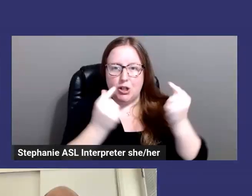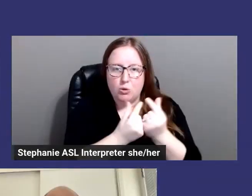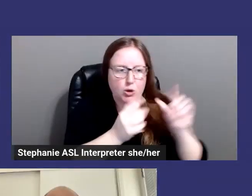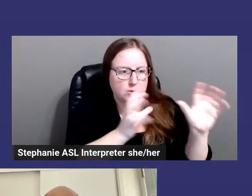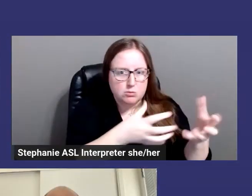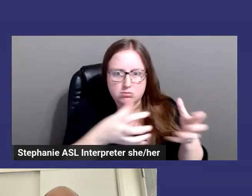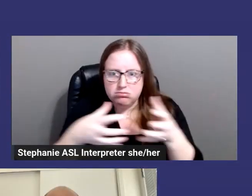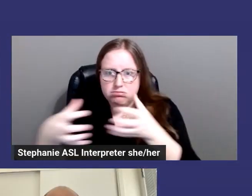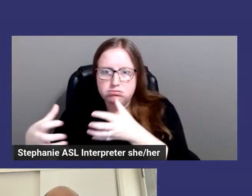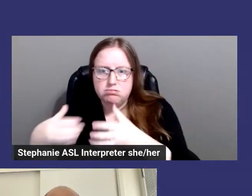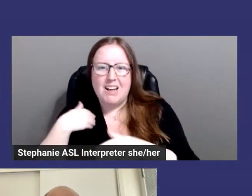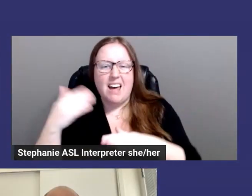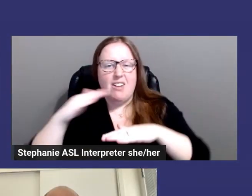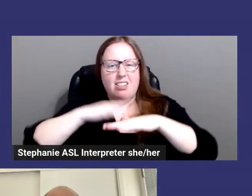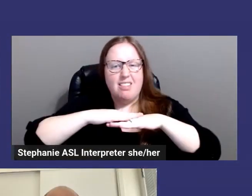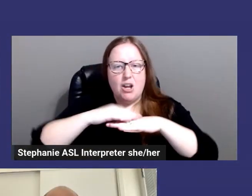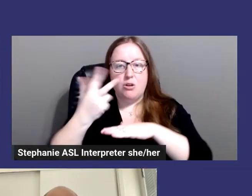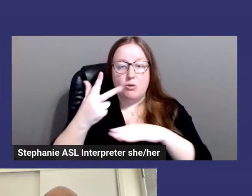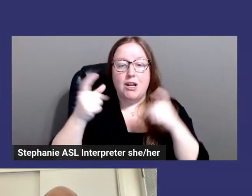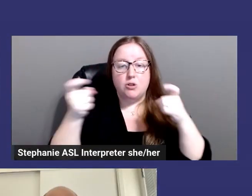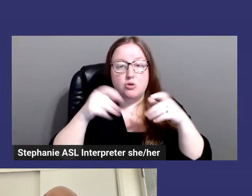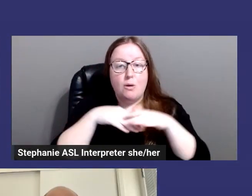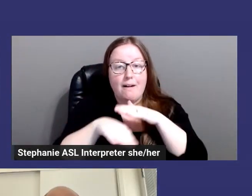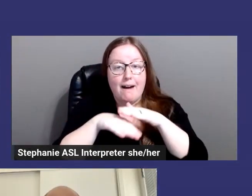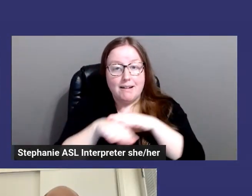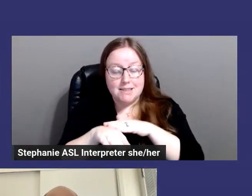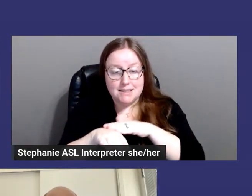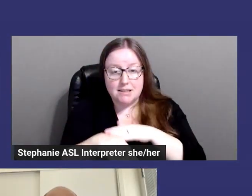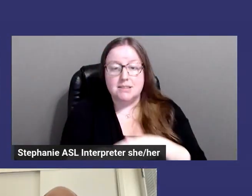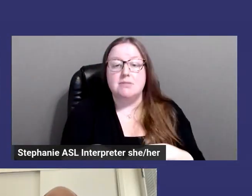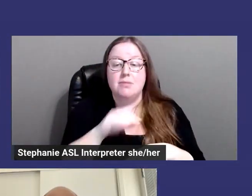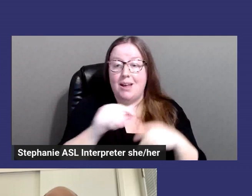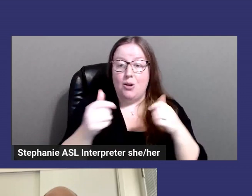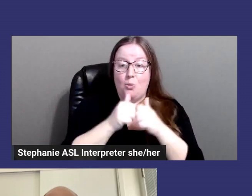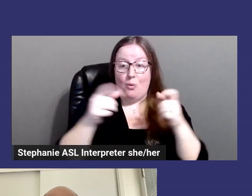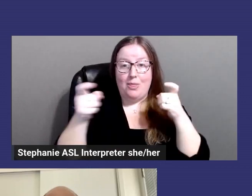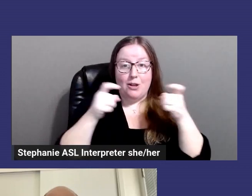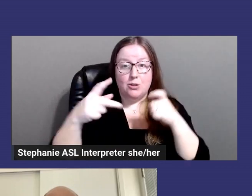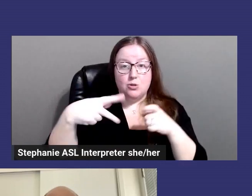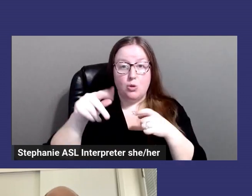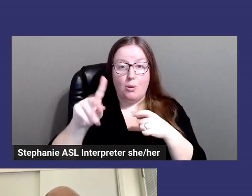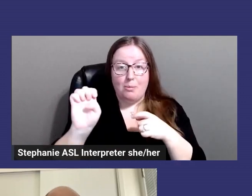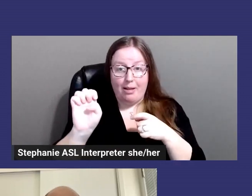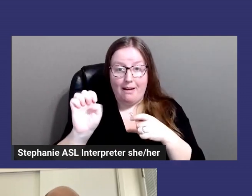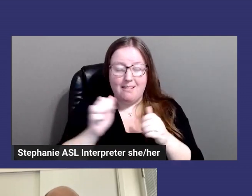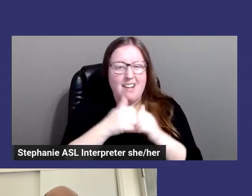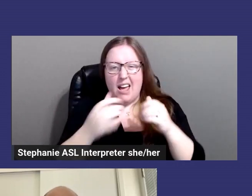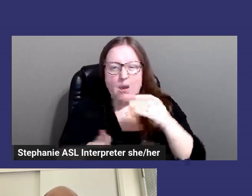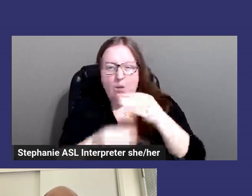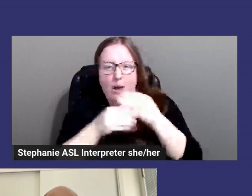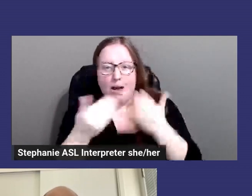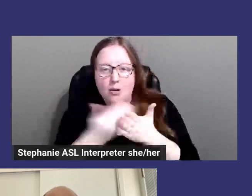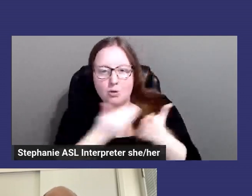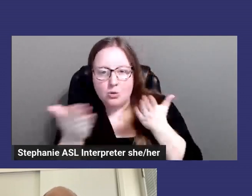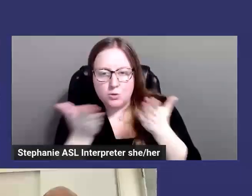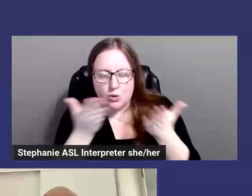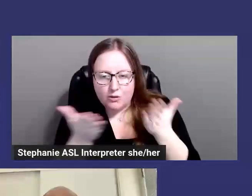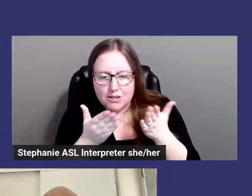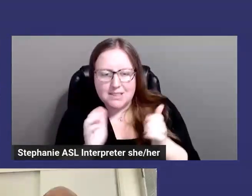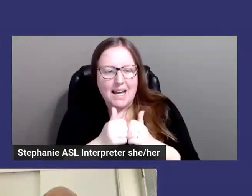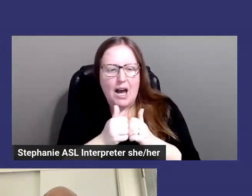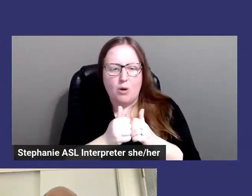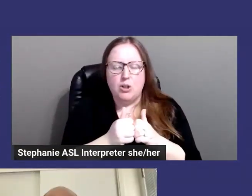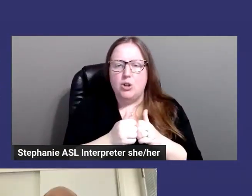having layer 3 access control, et cetera. And on the control plane, how do you add a new service? How do you decommission